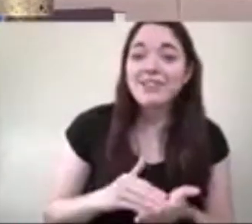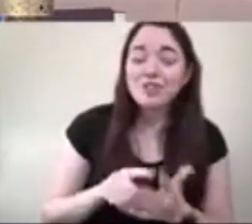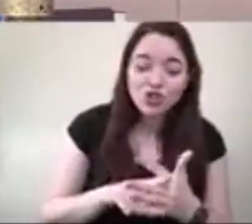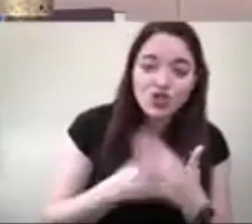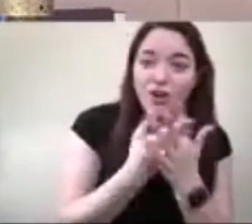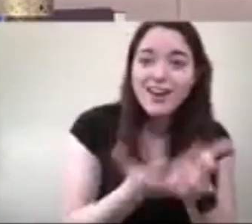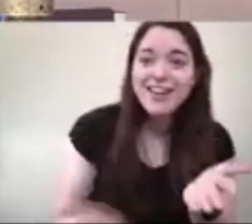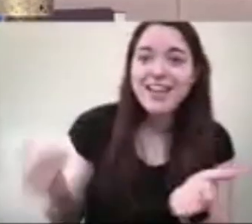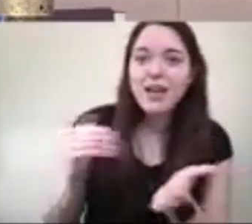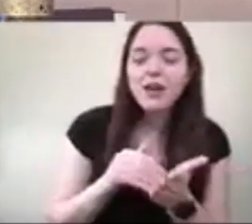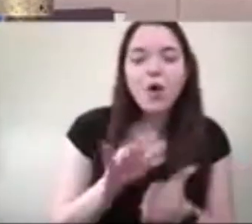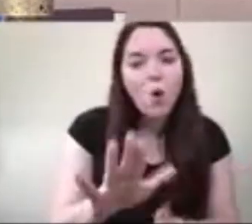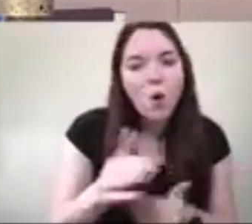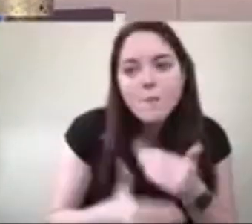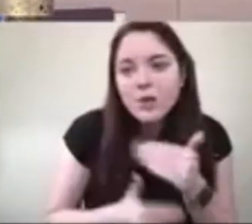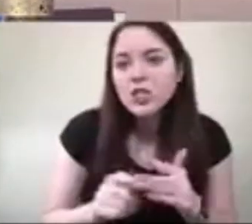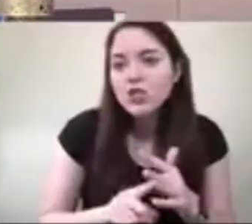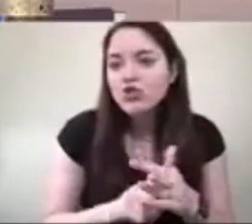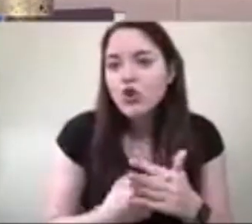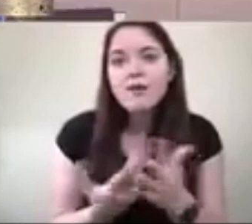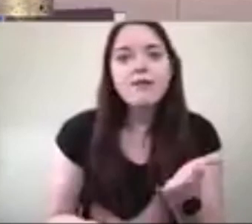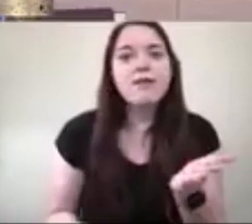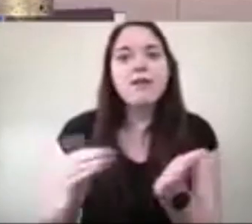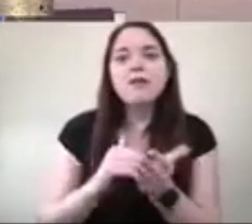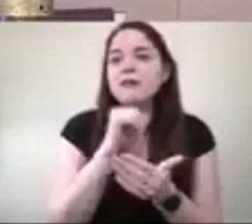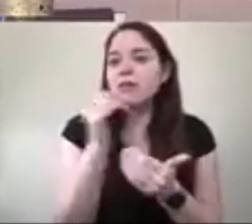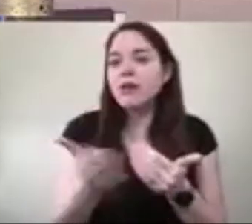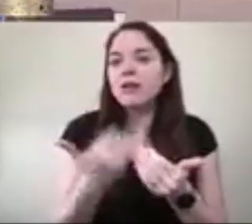easy, but it is life-saving.